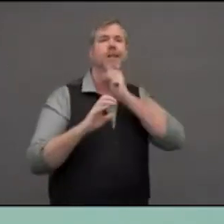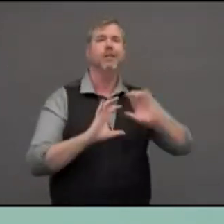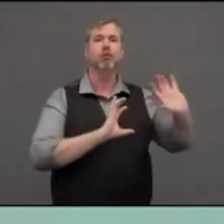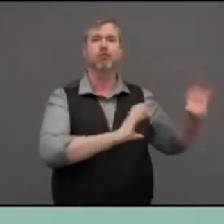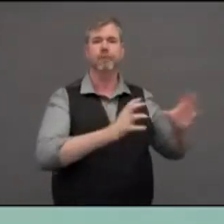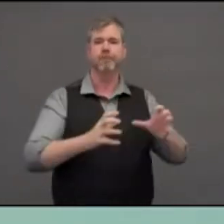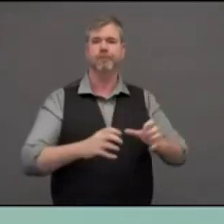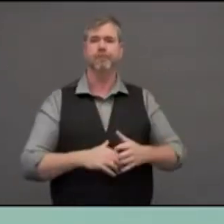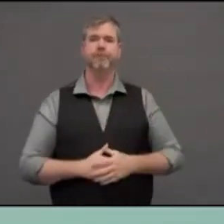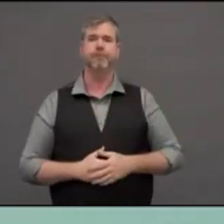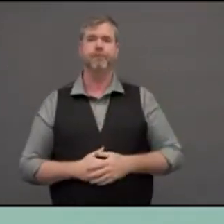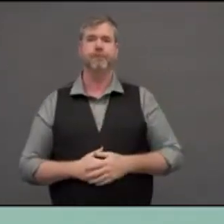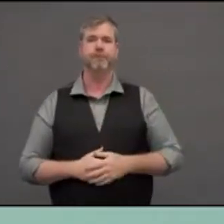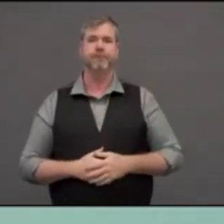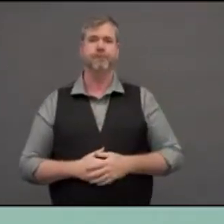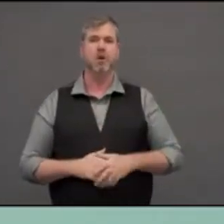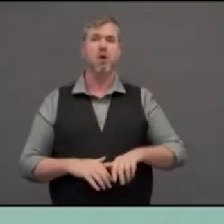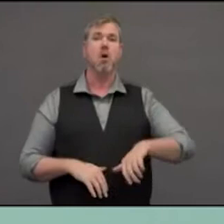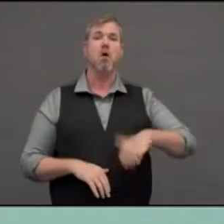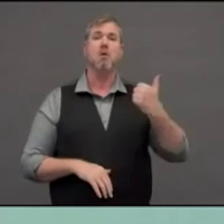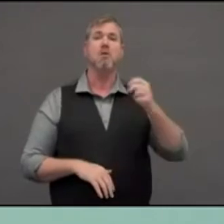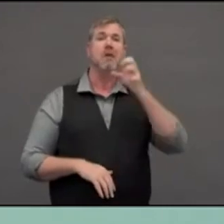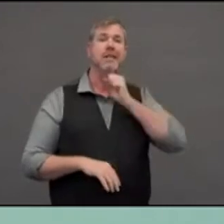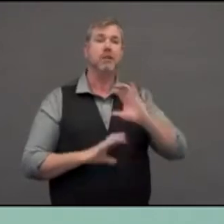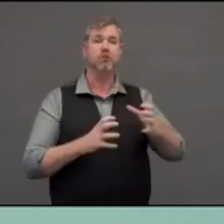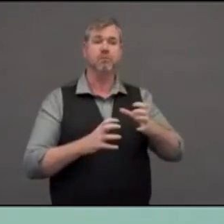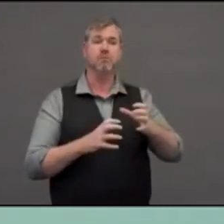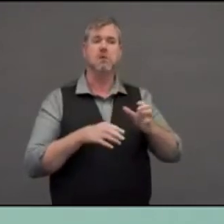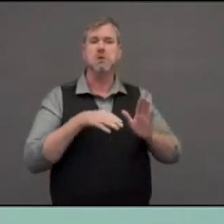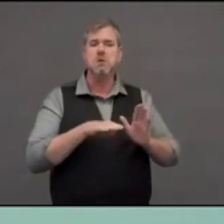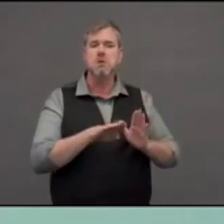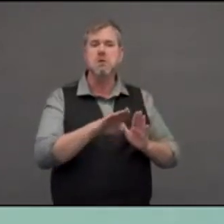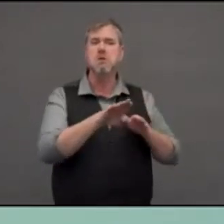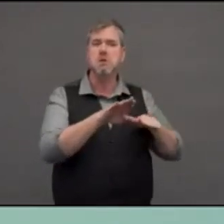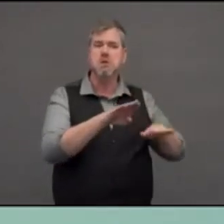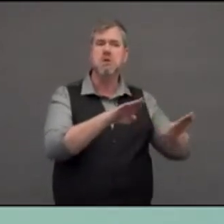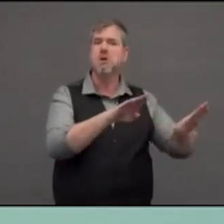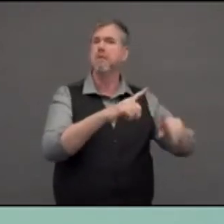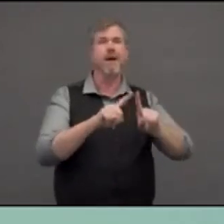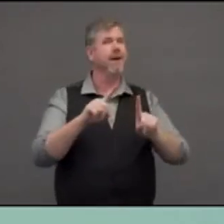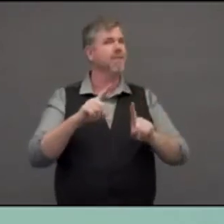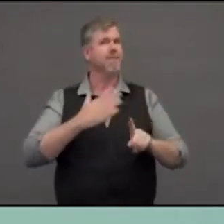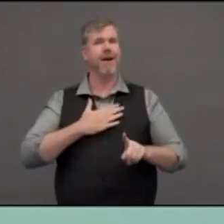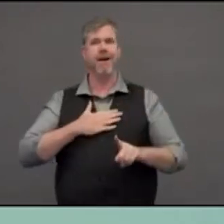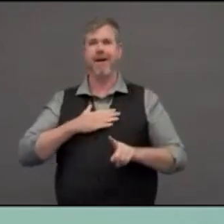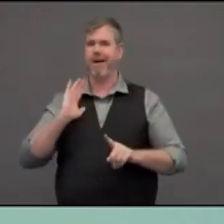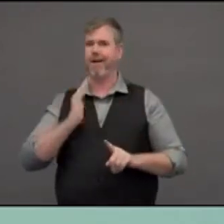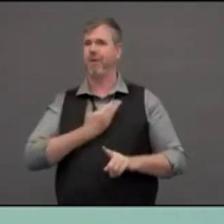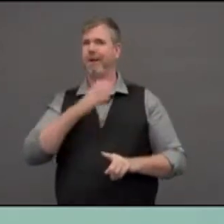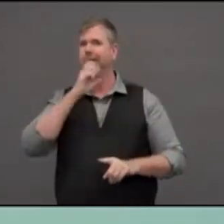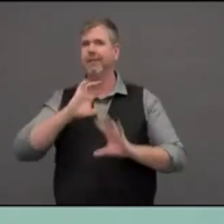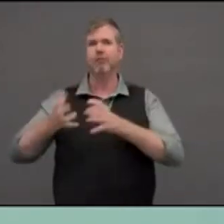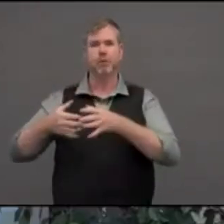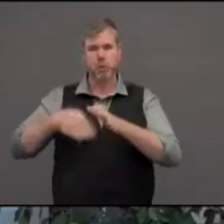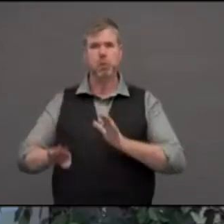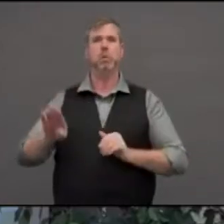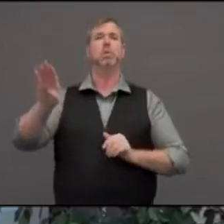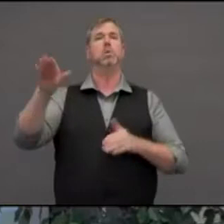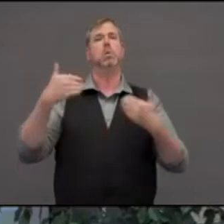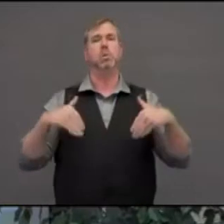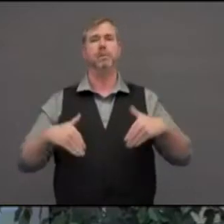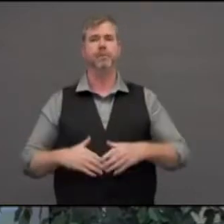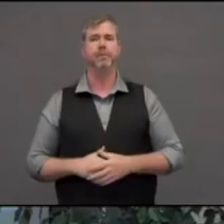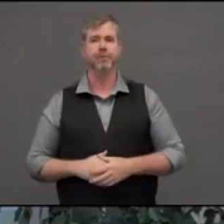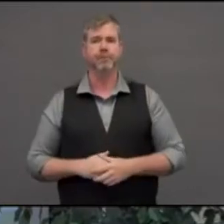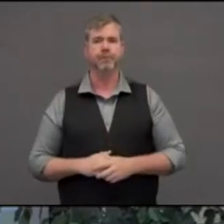at which this grows. So this has kind of created this myth about COVID. Have you seen anyone your age